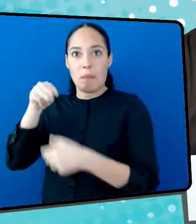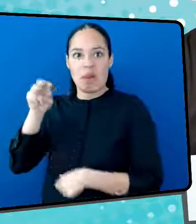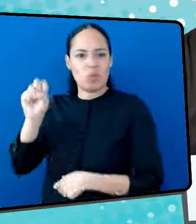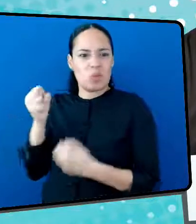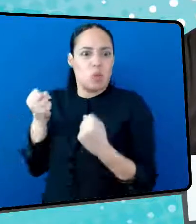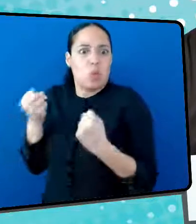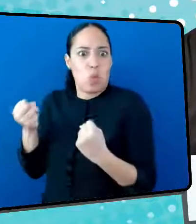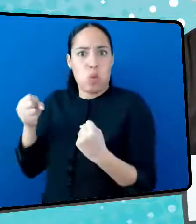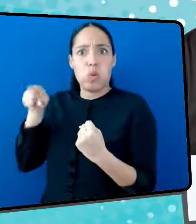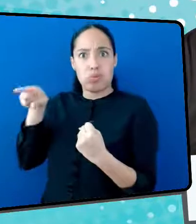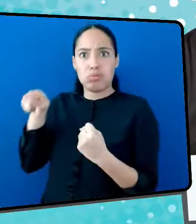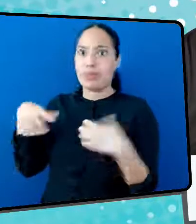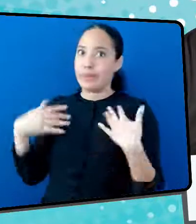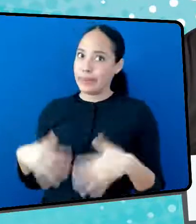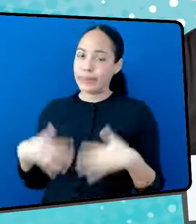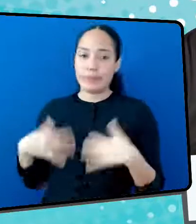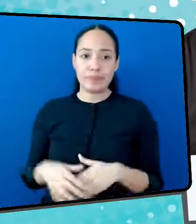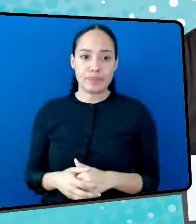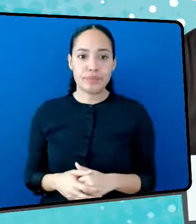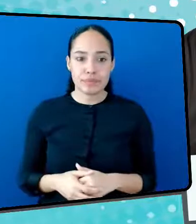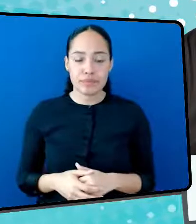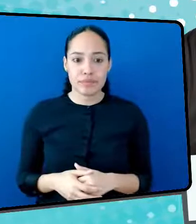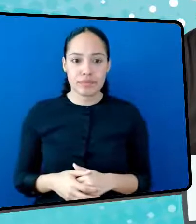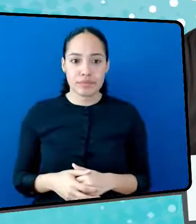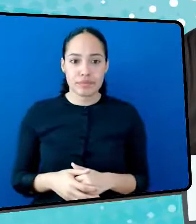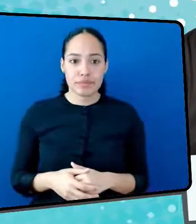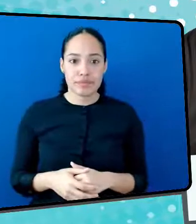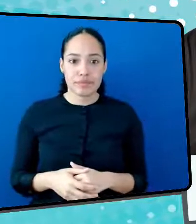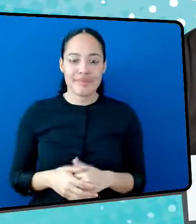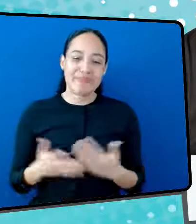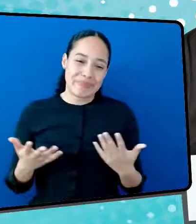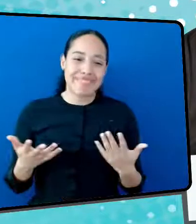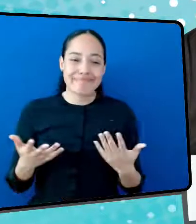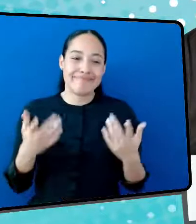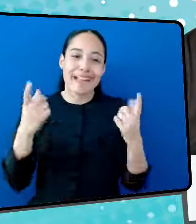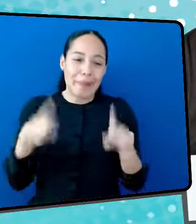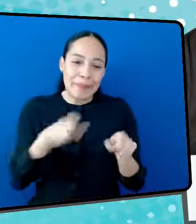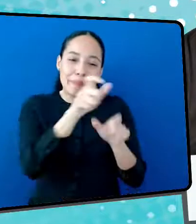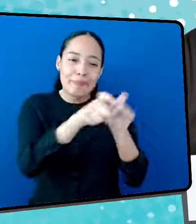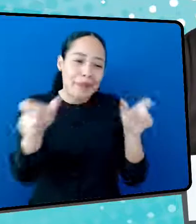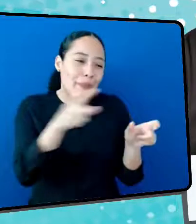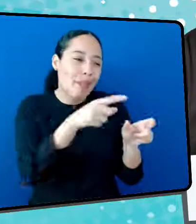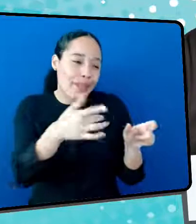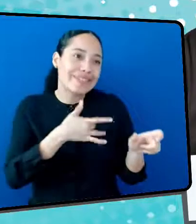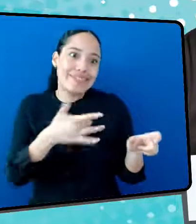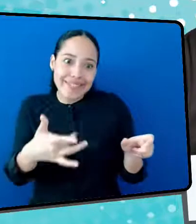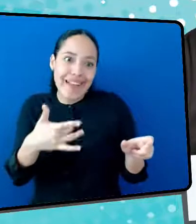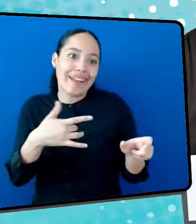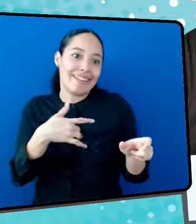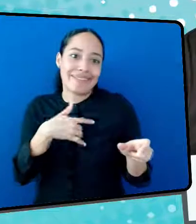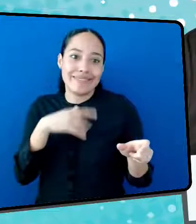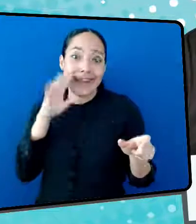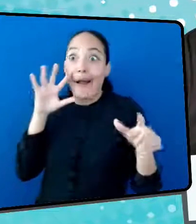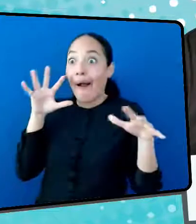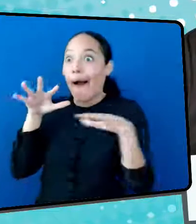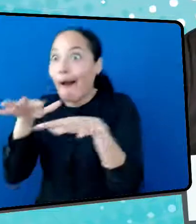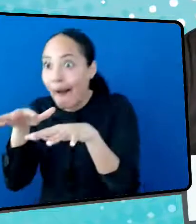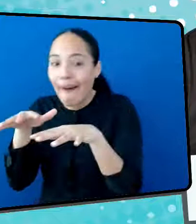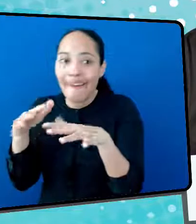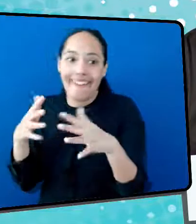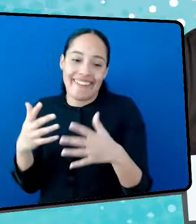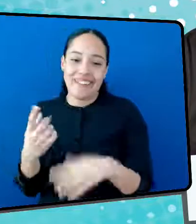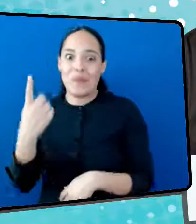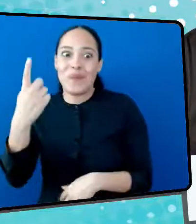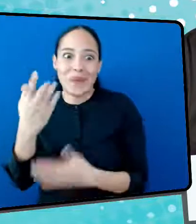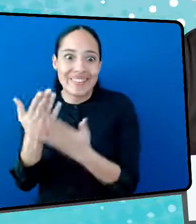So it's just natural. We see this all the time, right? So, but I love that. I think it's interesting